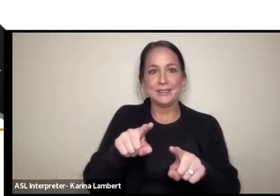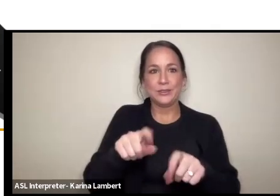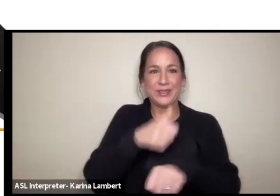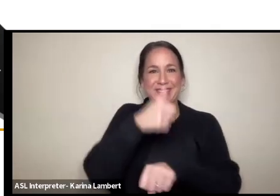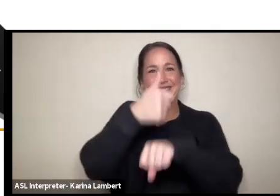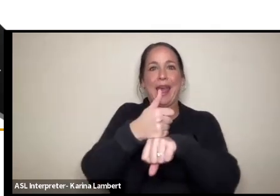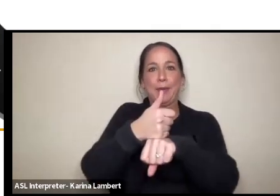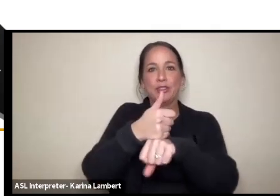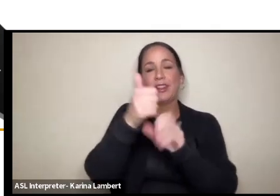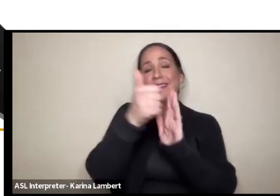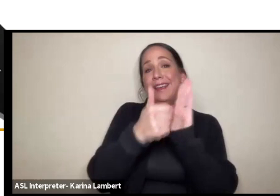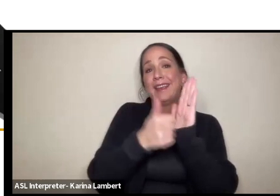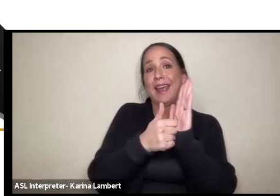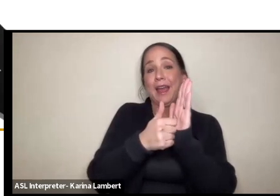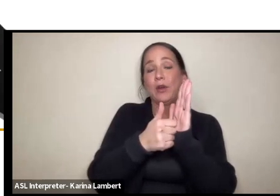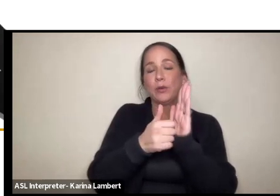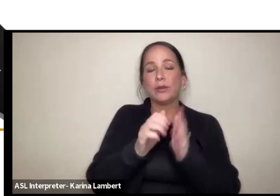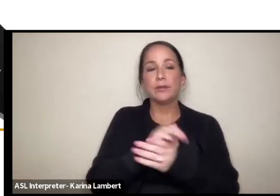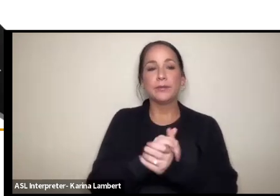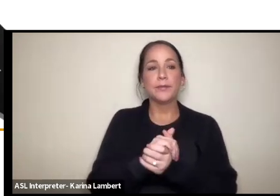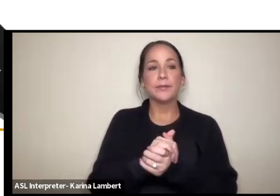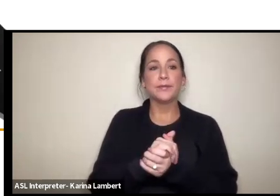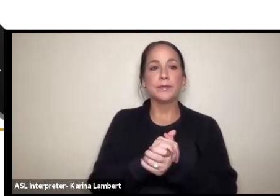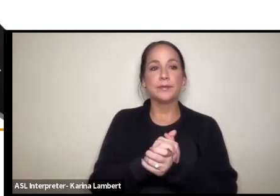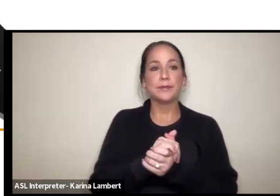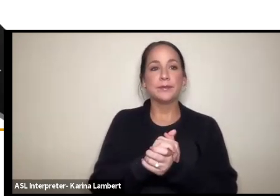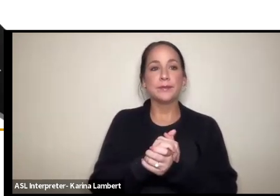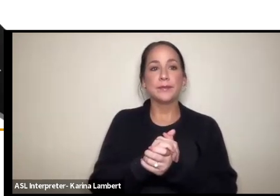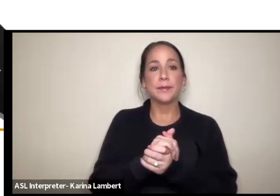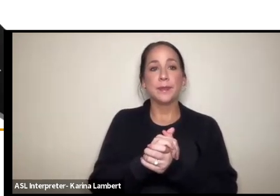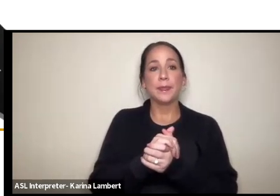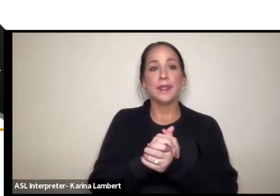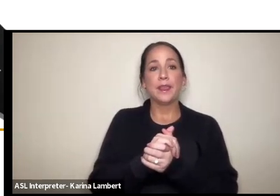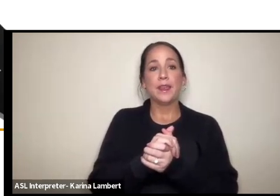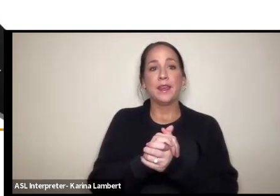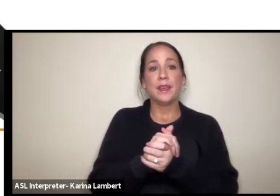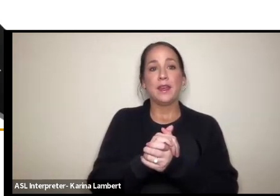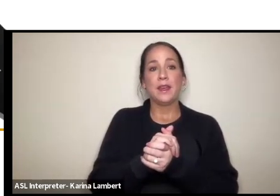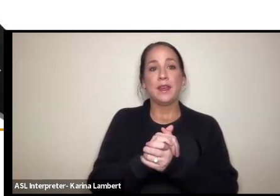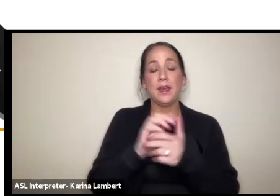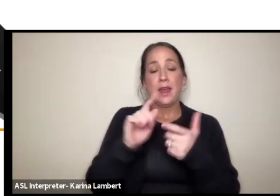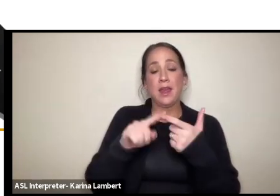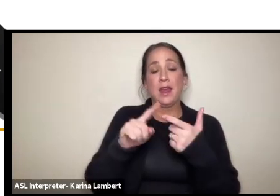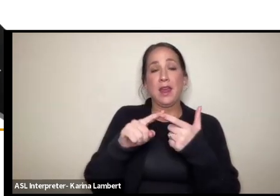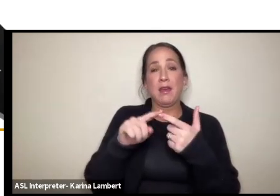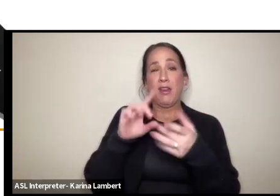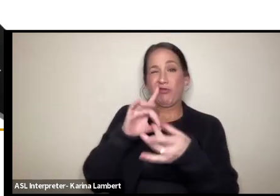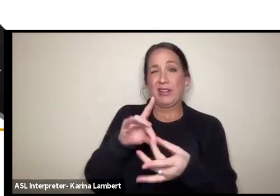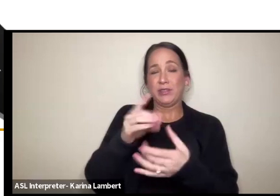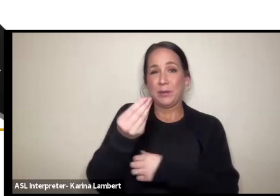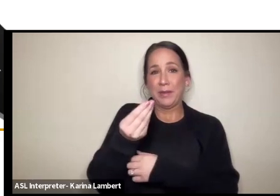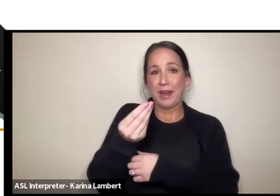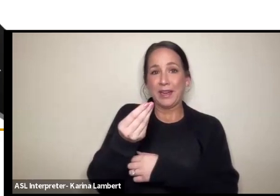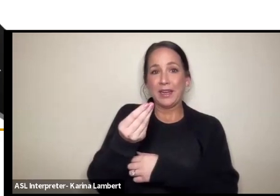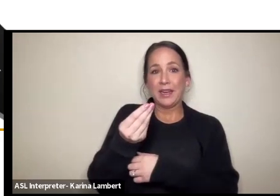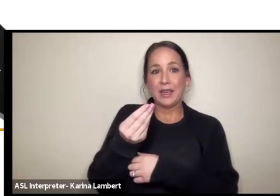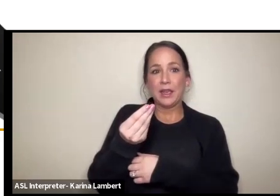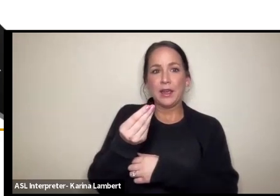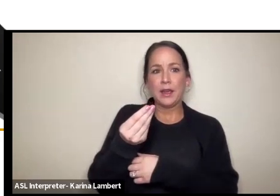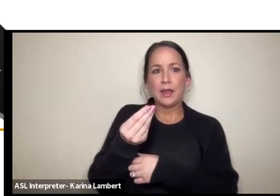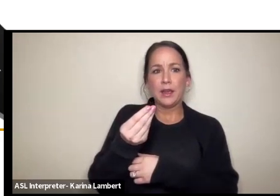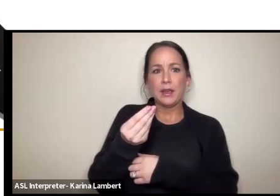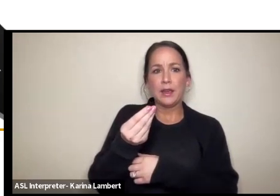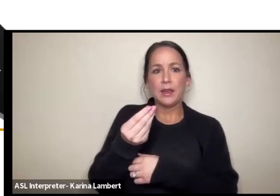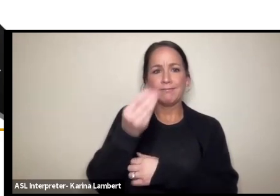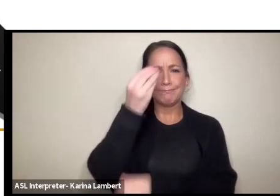I do want to say before I leave that portion is that, I want you to hear this, that